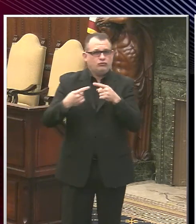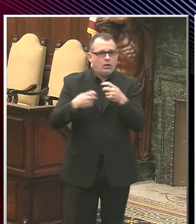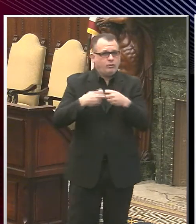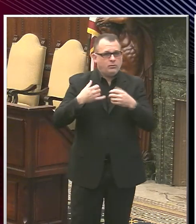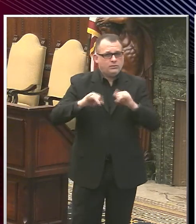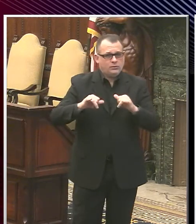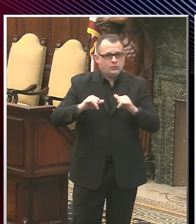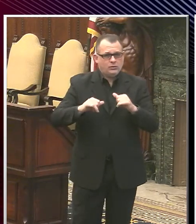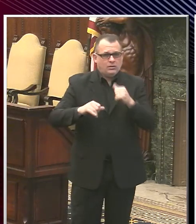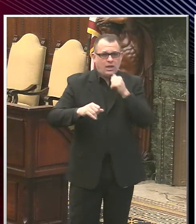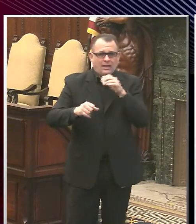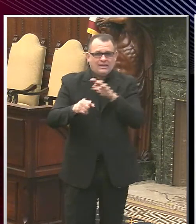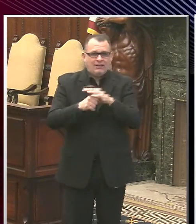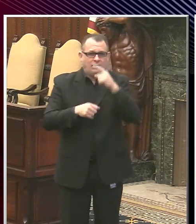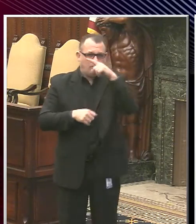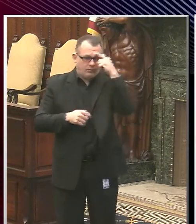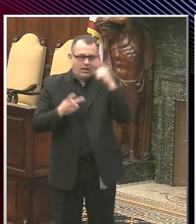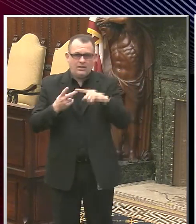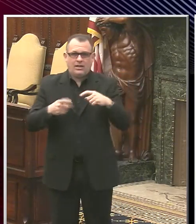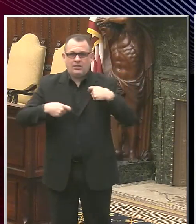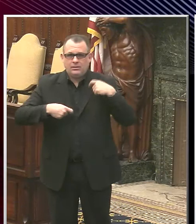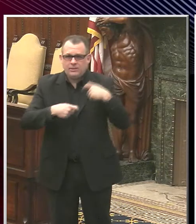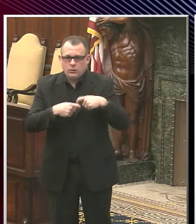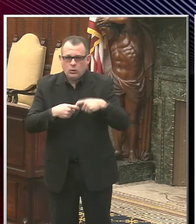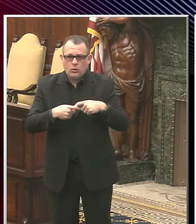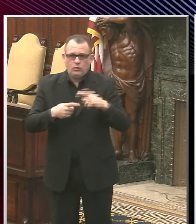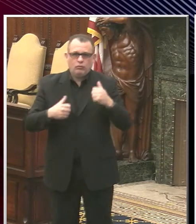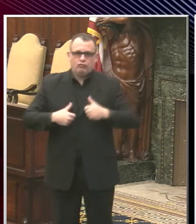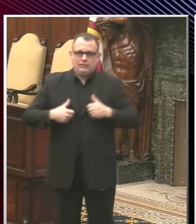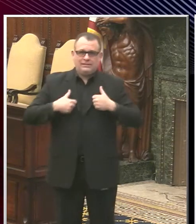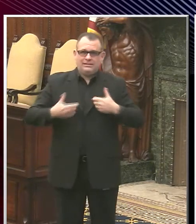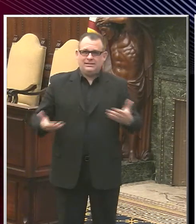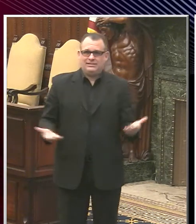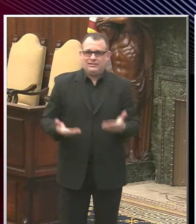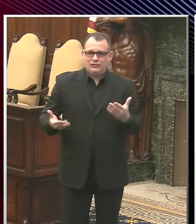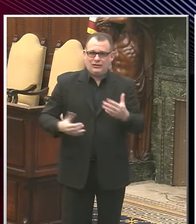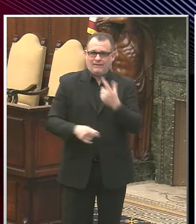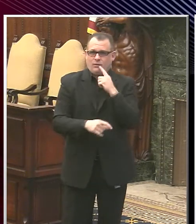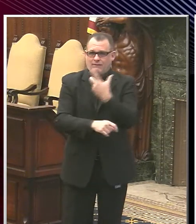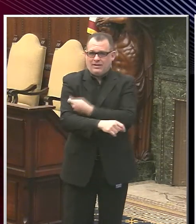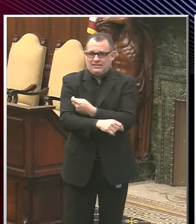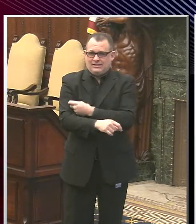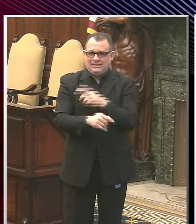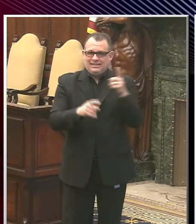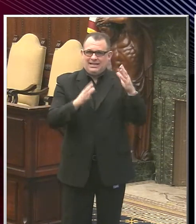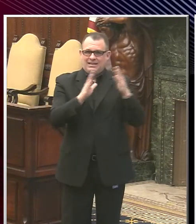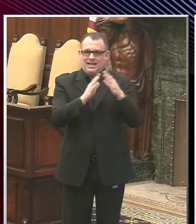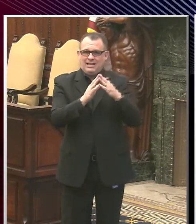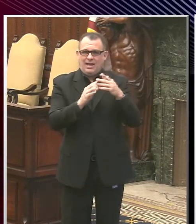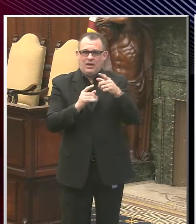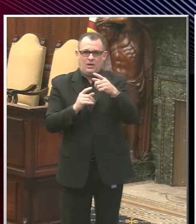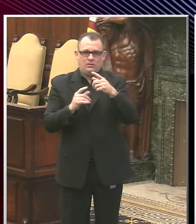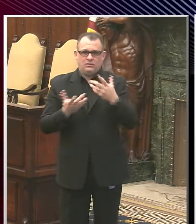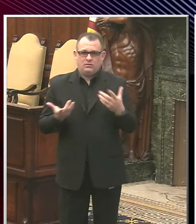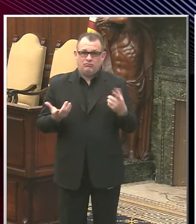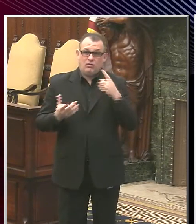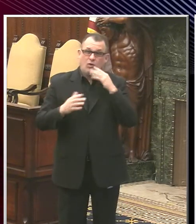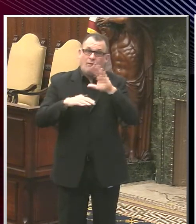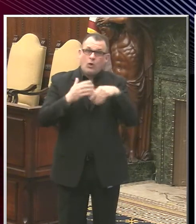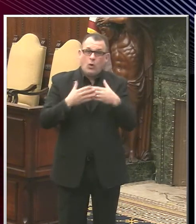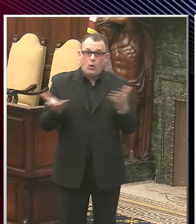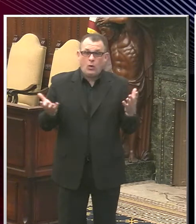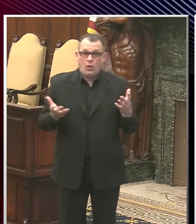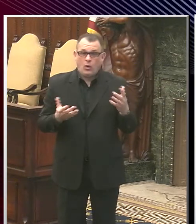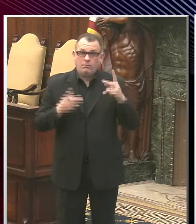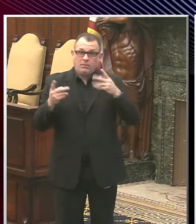underrepresenting African Americans and Hispanic Philadelphia residents in the people who are being vaccinated at that Center City clinic. Overall, of the people vaccinated through